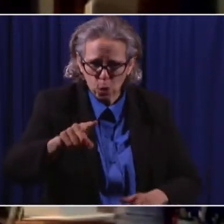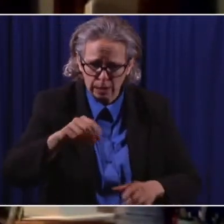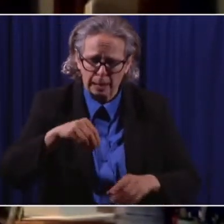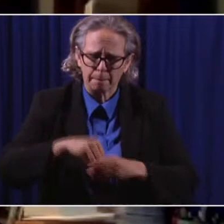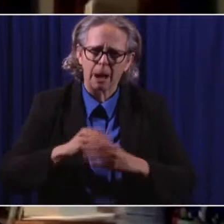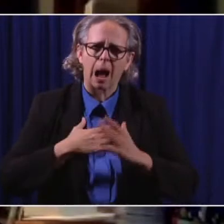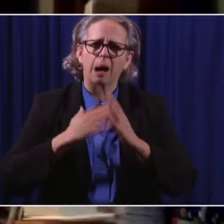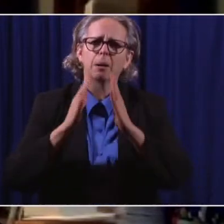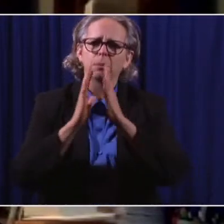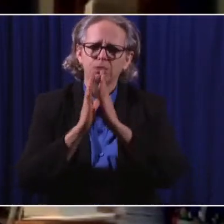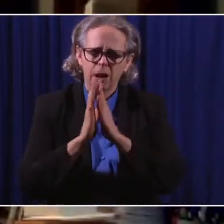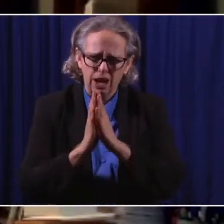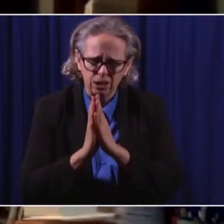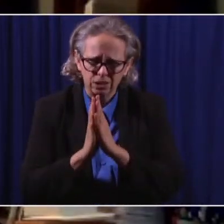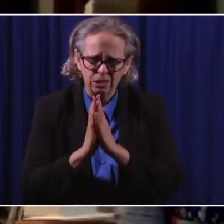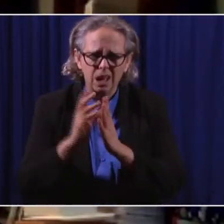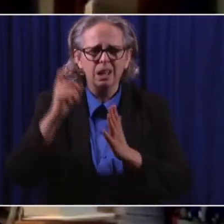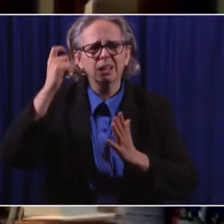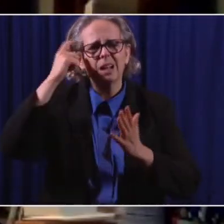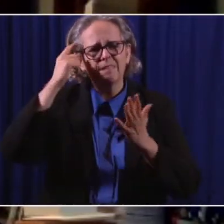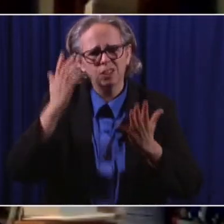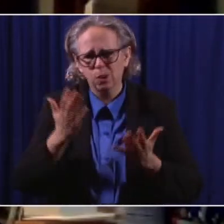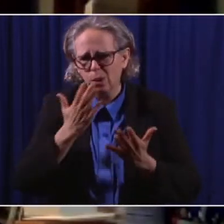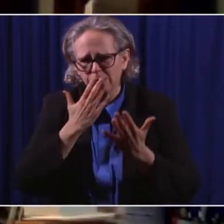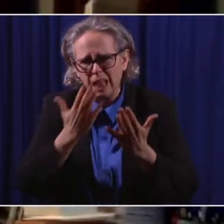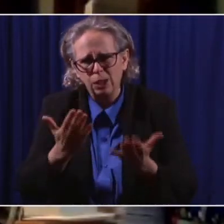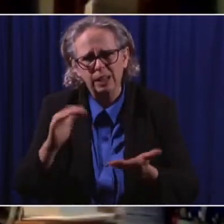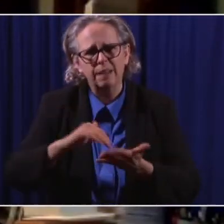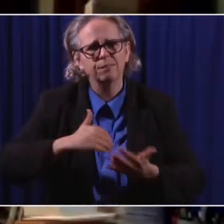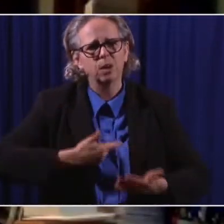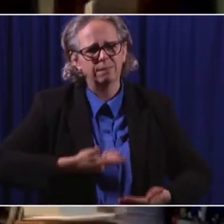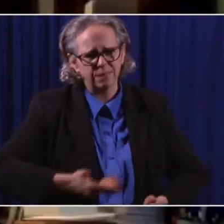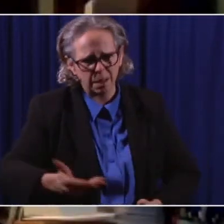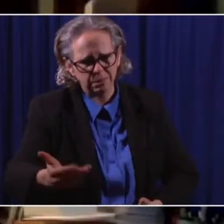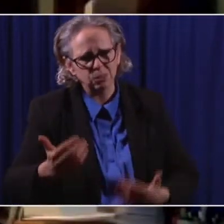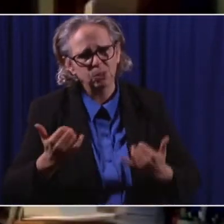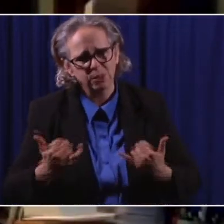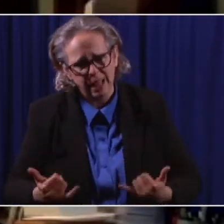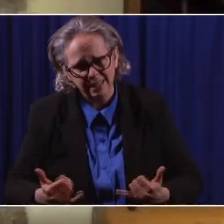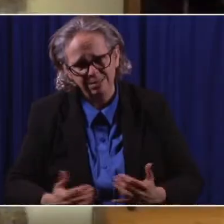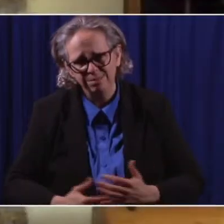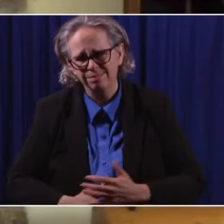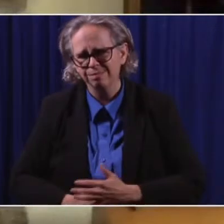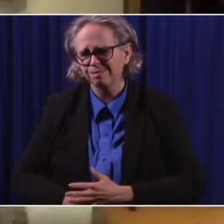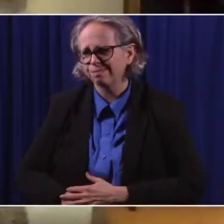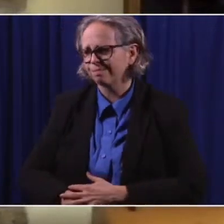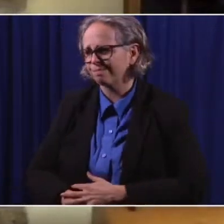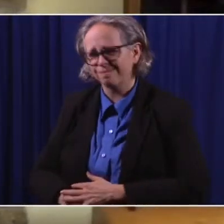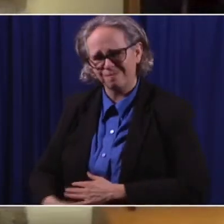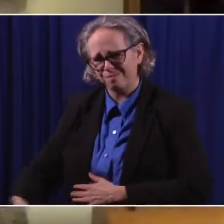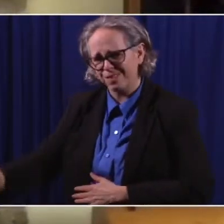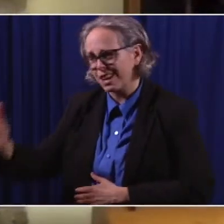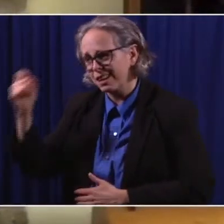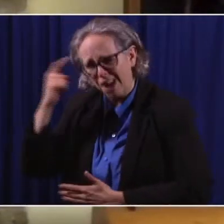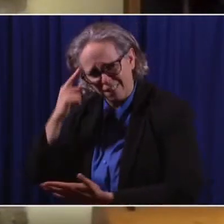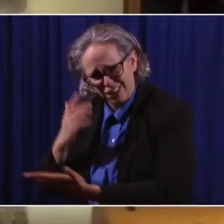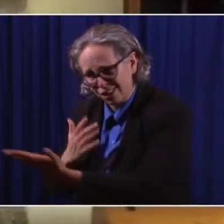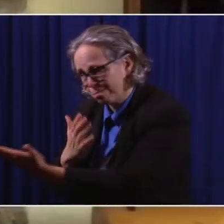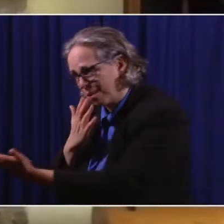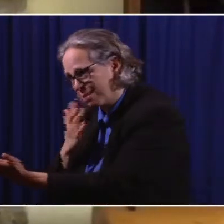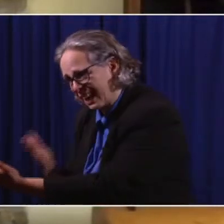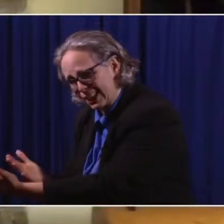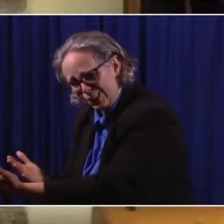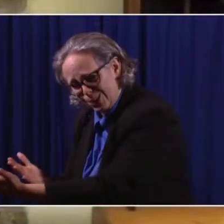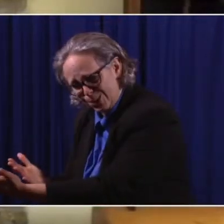thank you for giving me the time to be with you today and to continue to spread this message. Well, Governor, thank you for doing it. Thank you for having